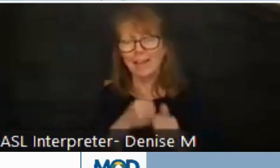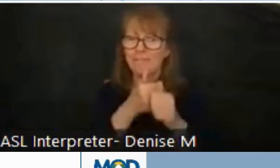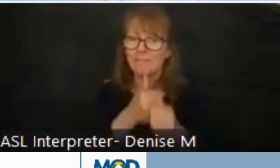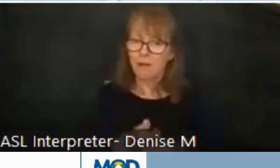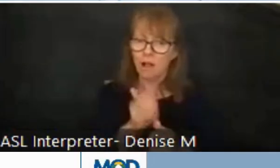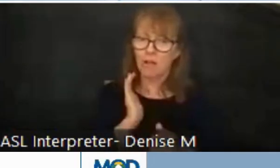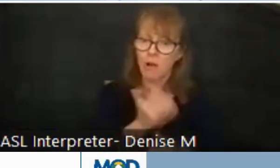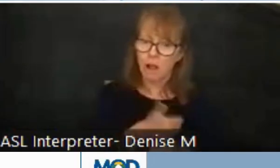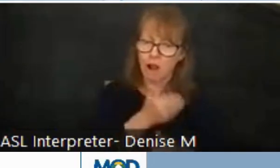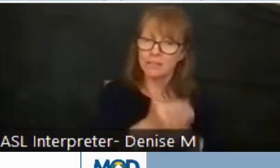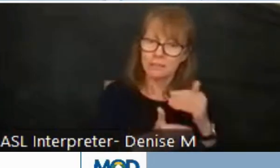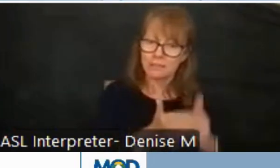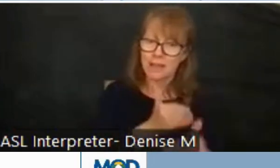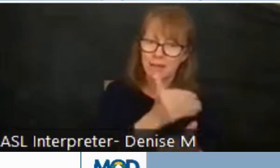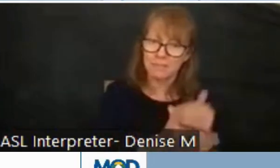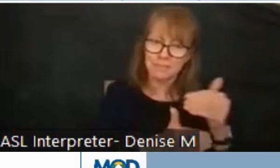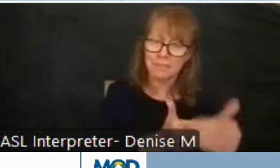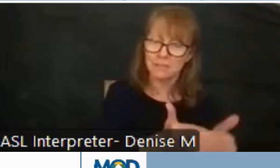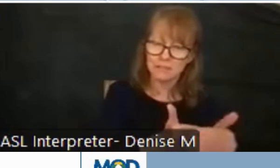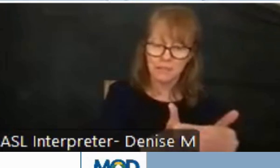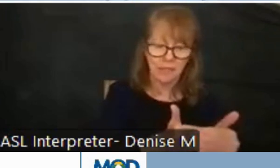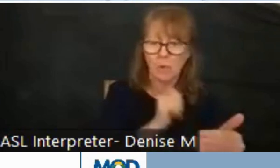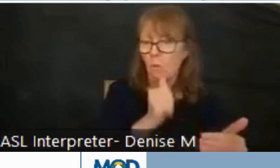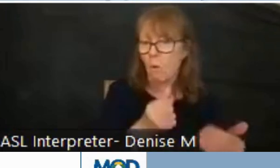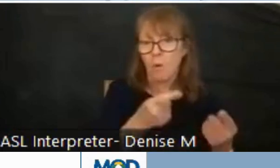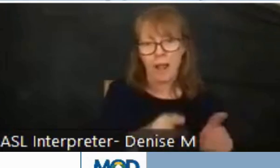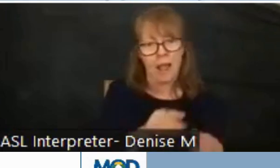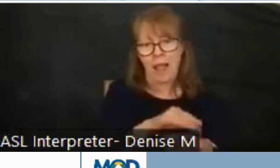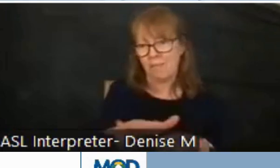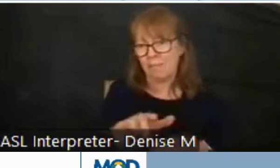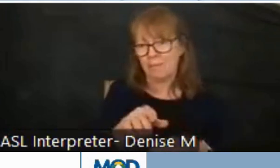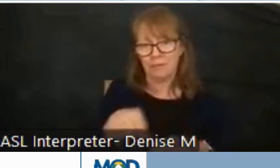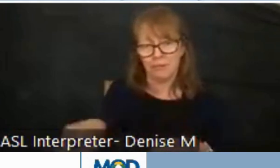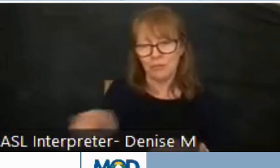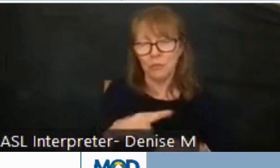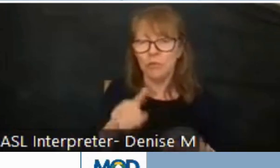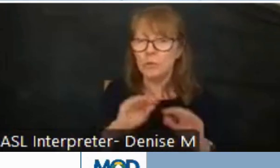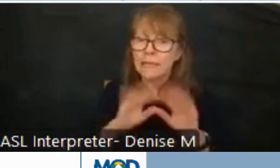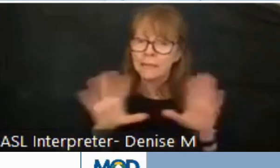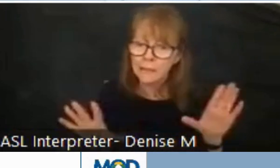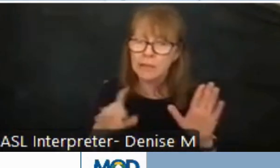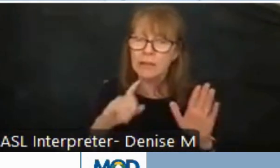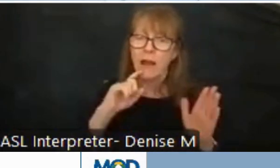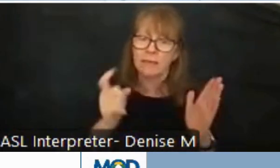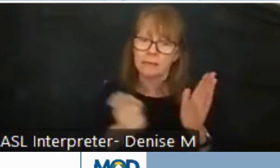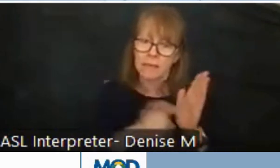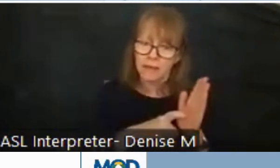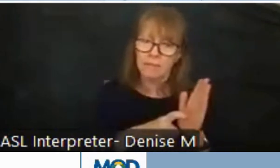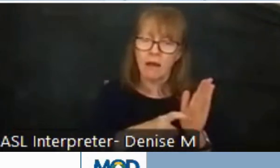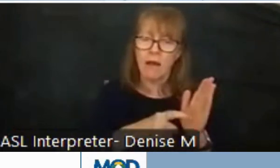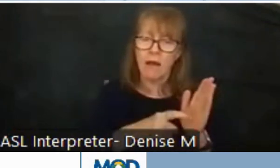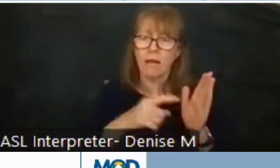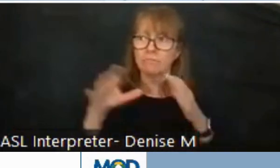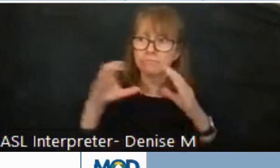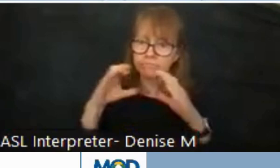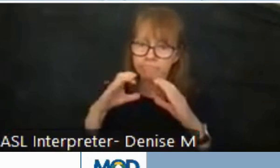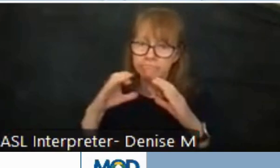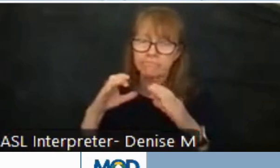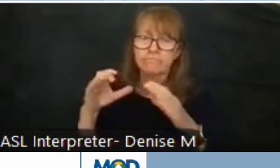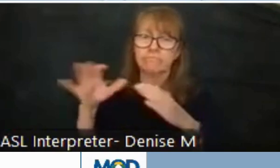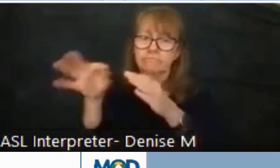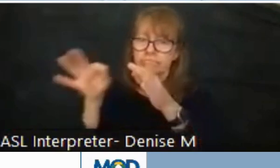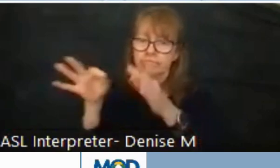you will have clearly identified and communicated all these things in your request. But even if they don't think you